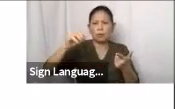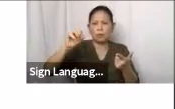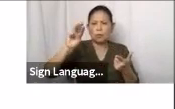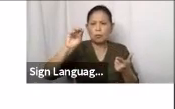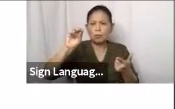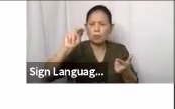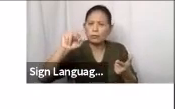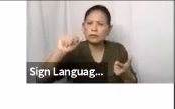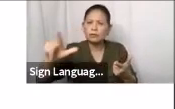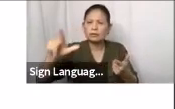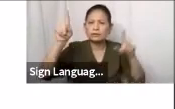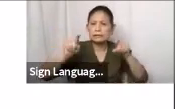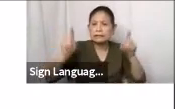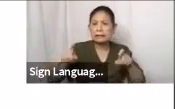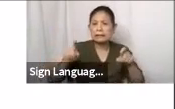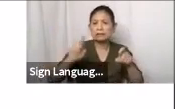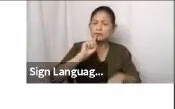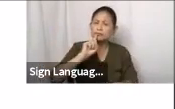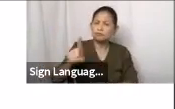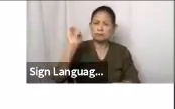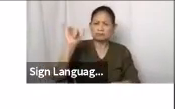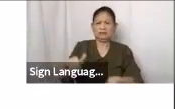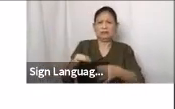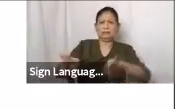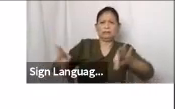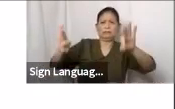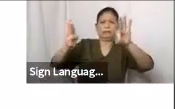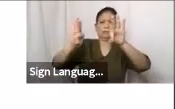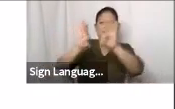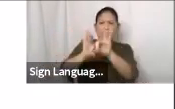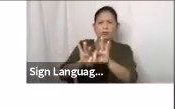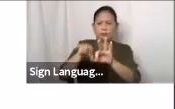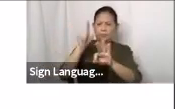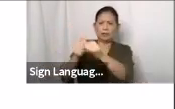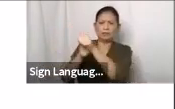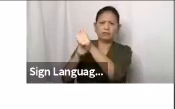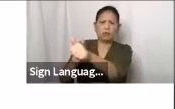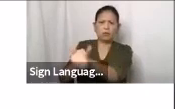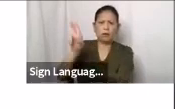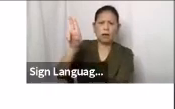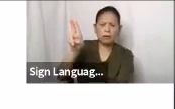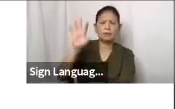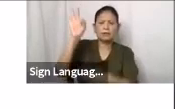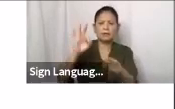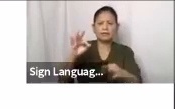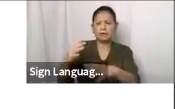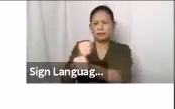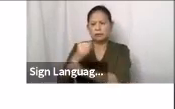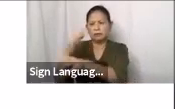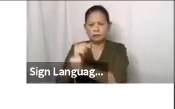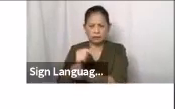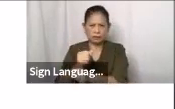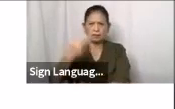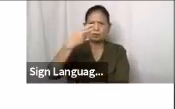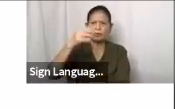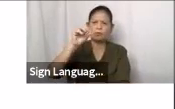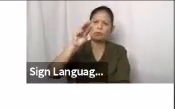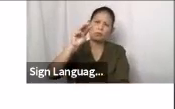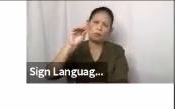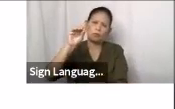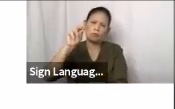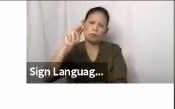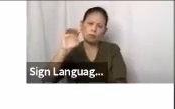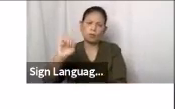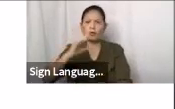checkups. So these are really important things which you have to follow if you are taking hormones or you are on a transition process.